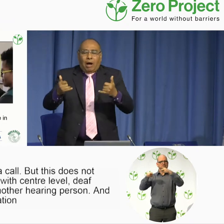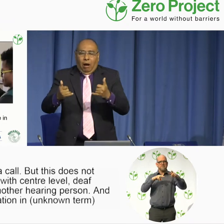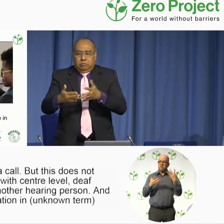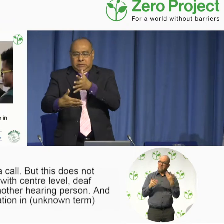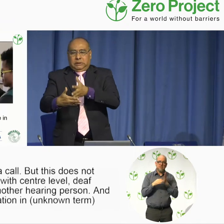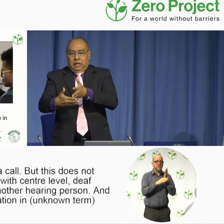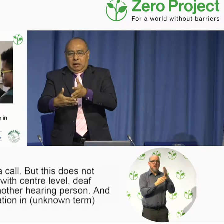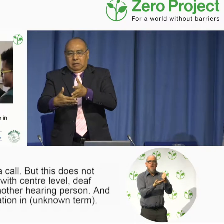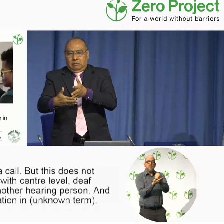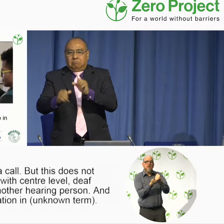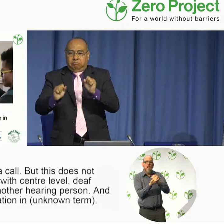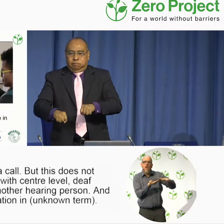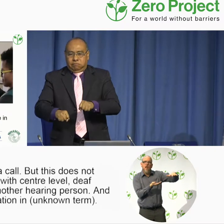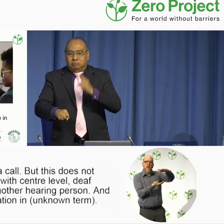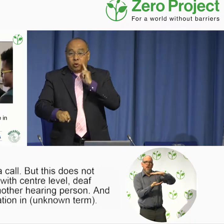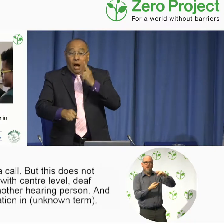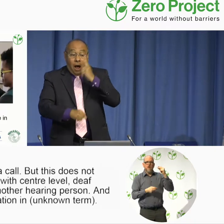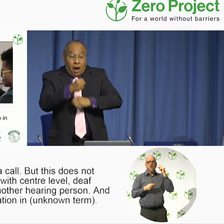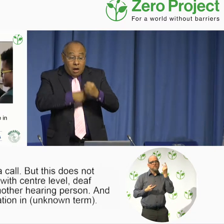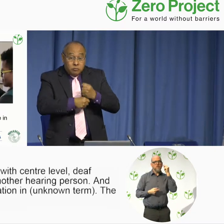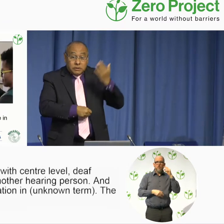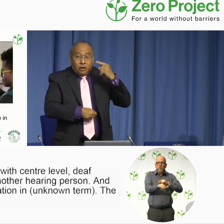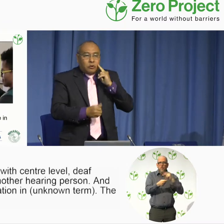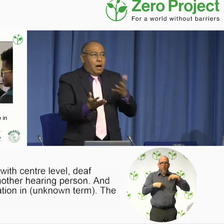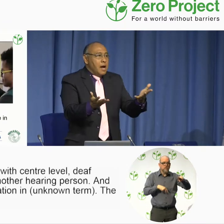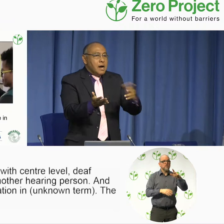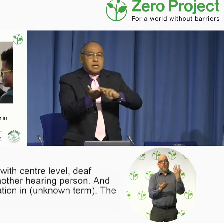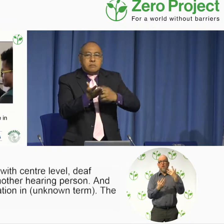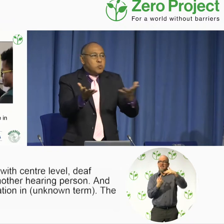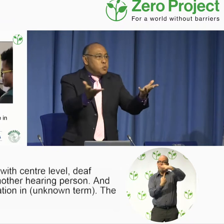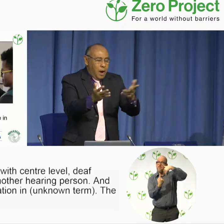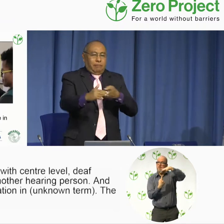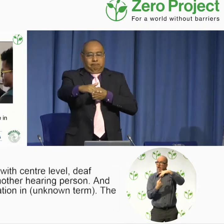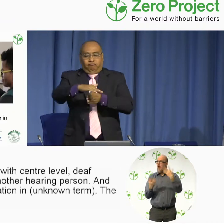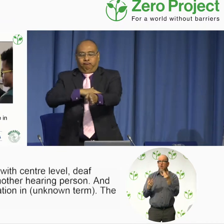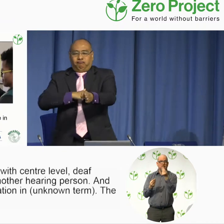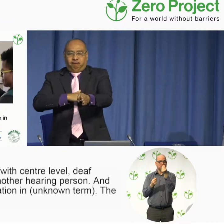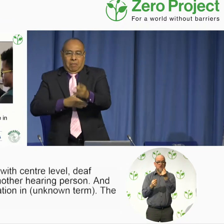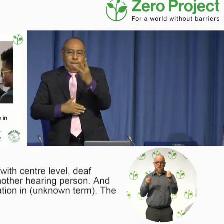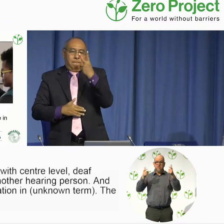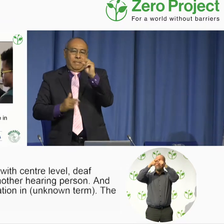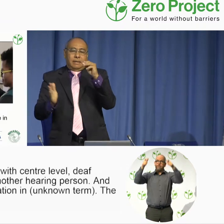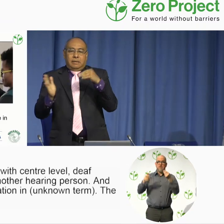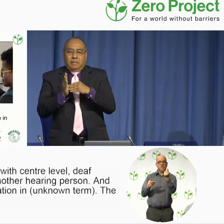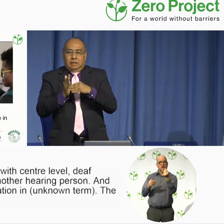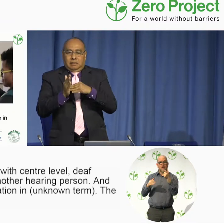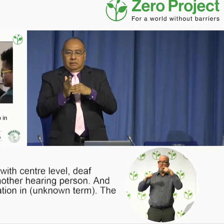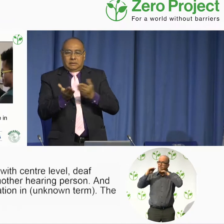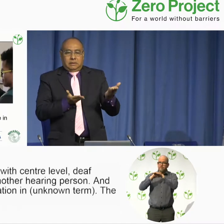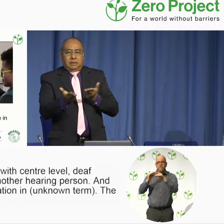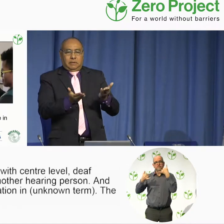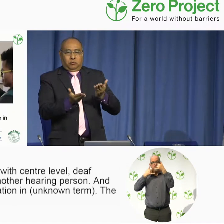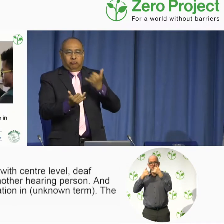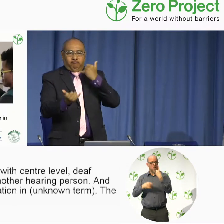banking, transactions context. The last year, deaf people use